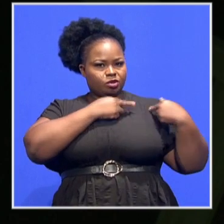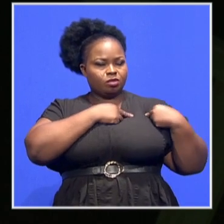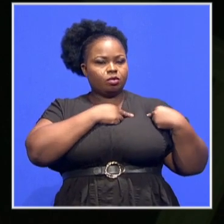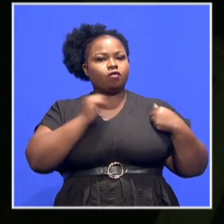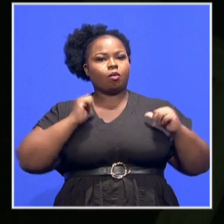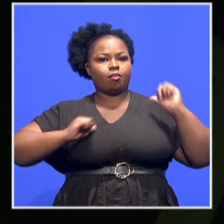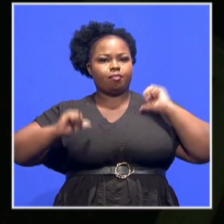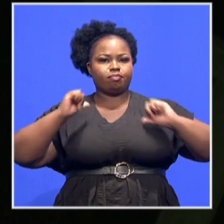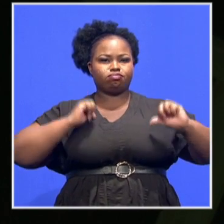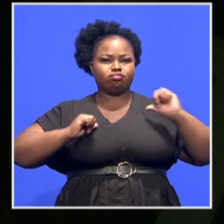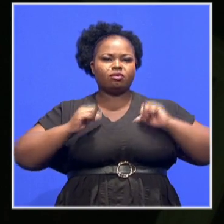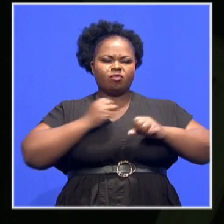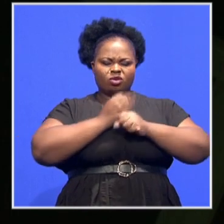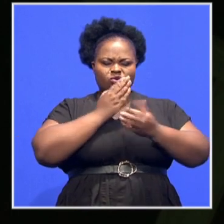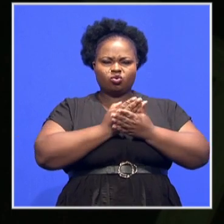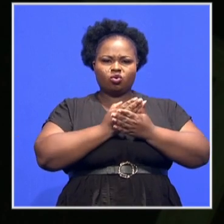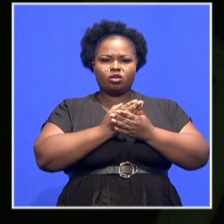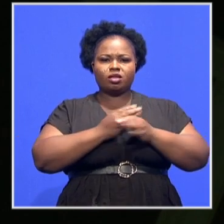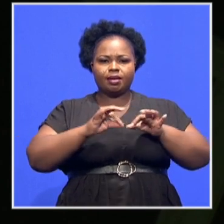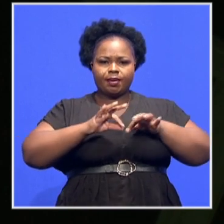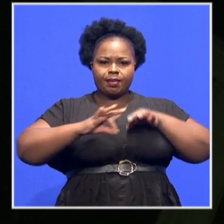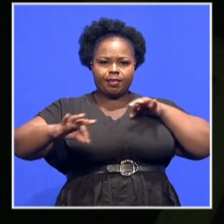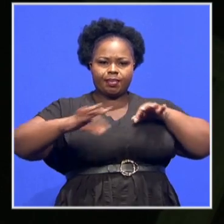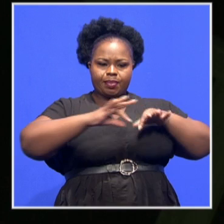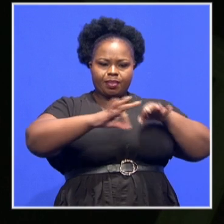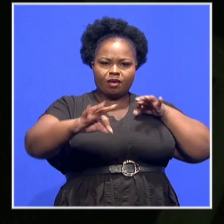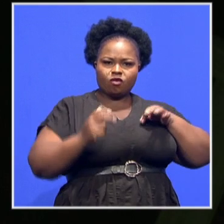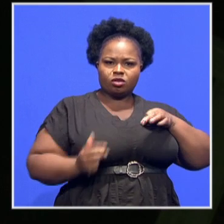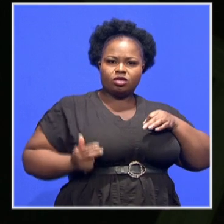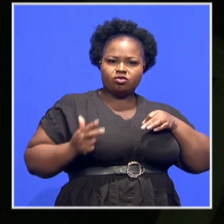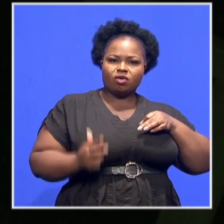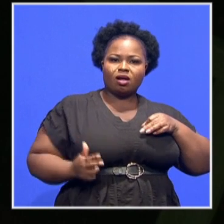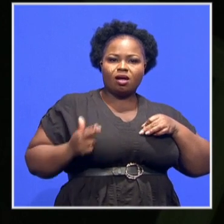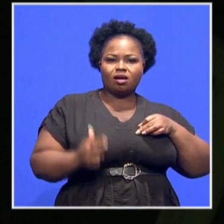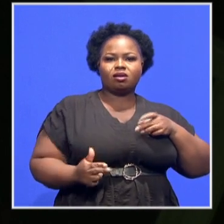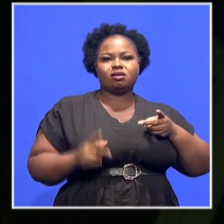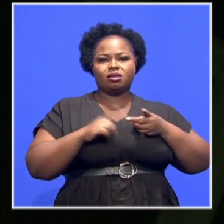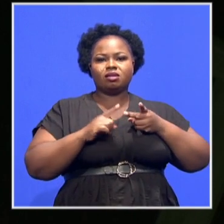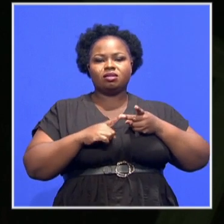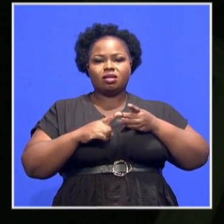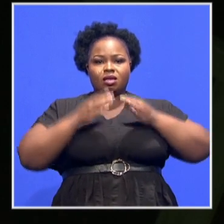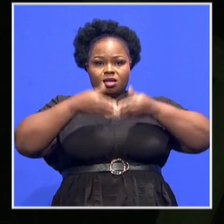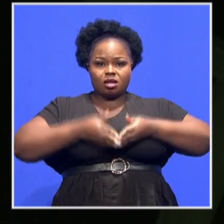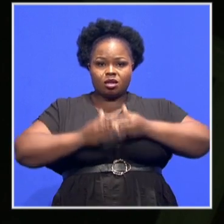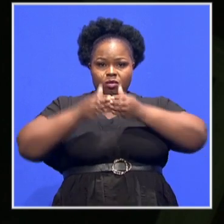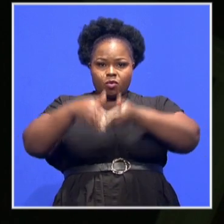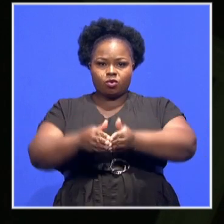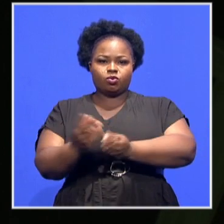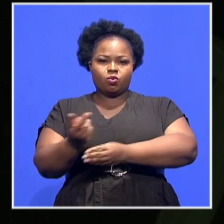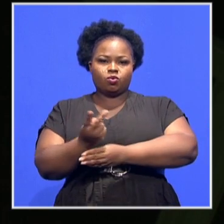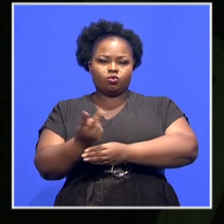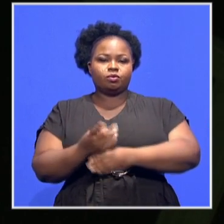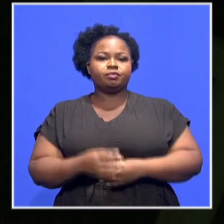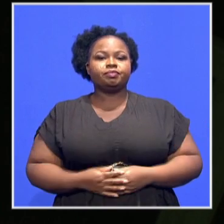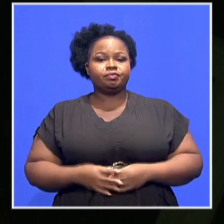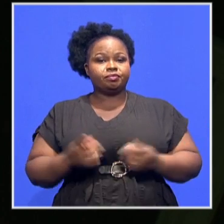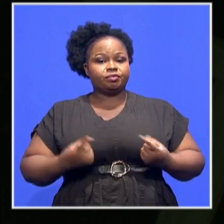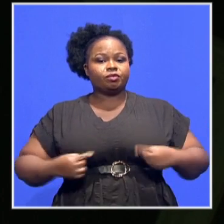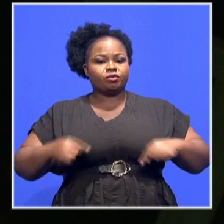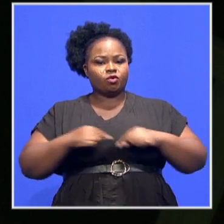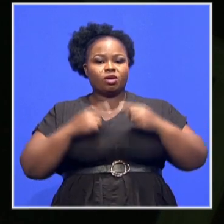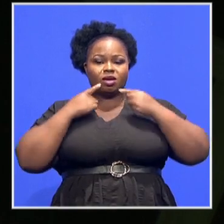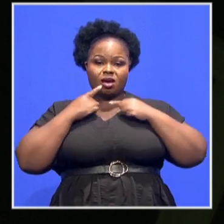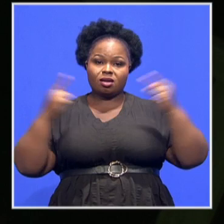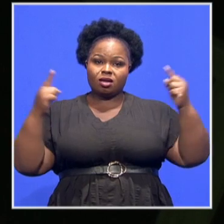performance of our rail lines and ports. The reforms we announced to improve the state